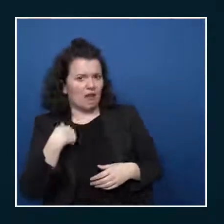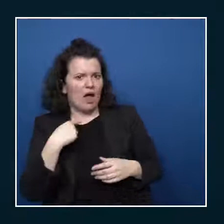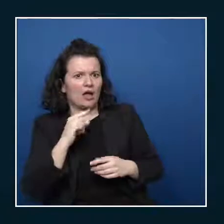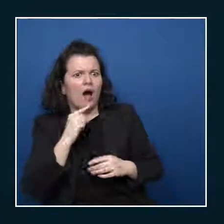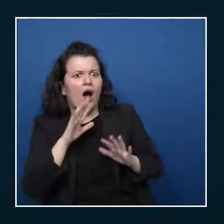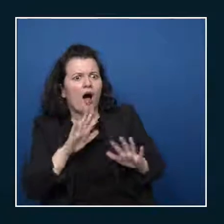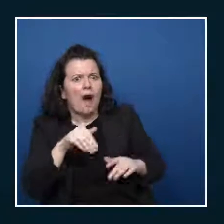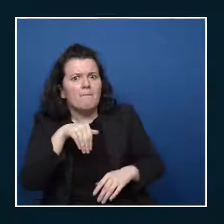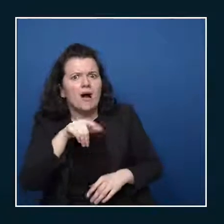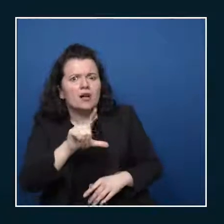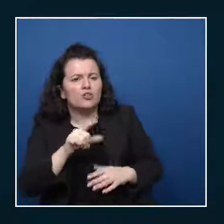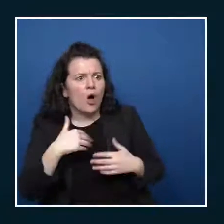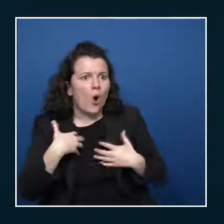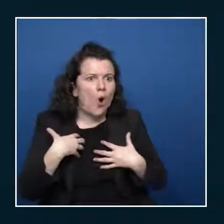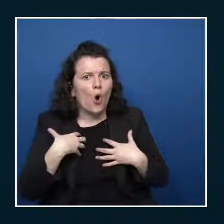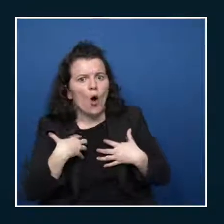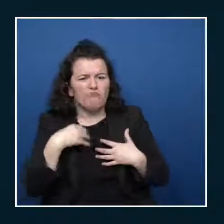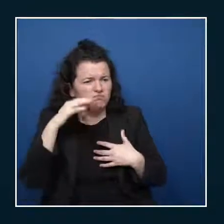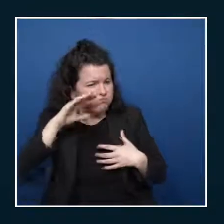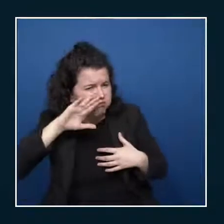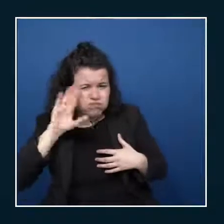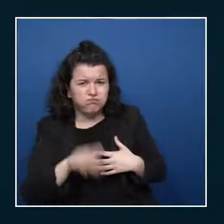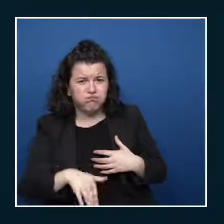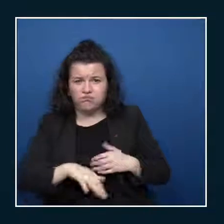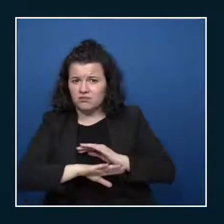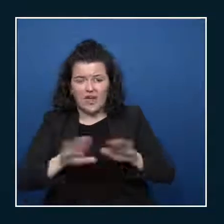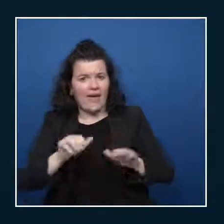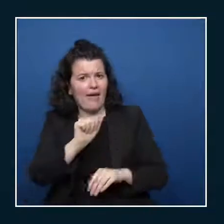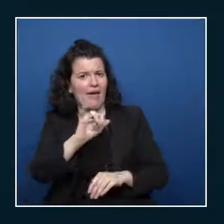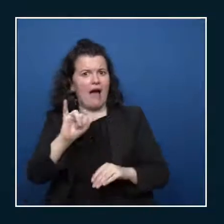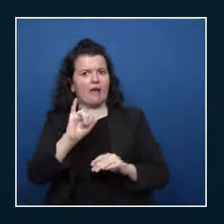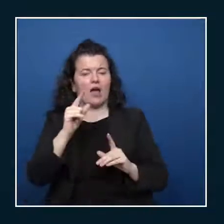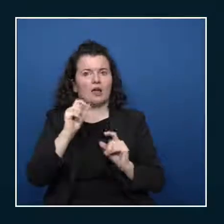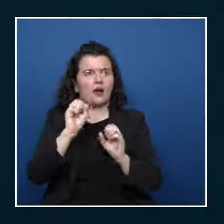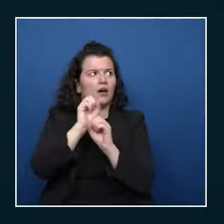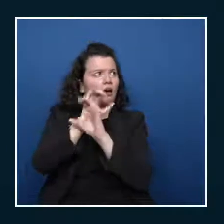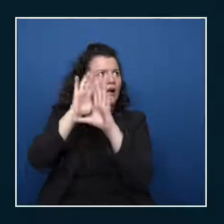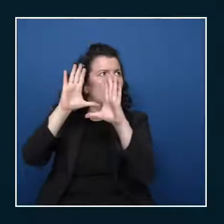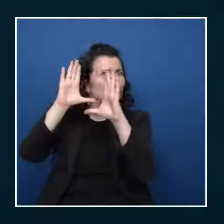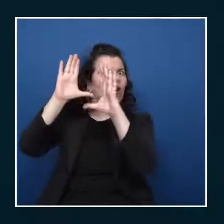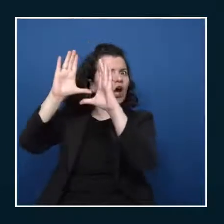do. Anthropomorphizing AI is the worst thing we could do.